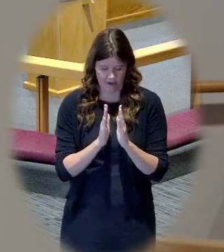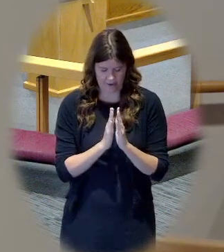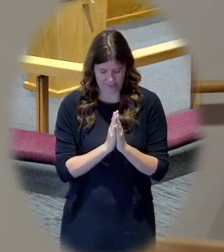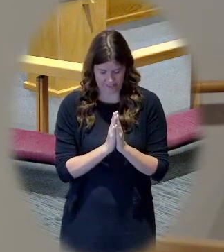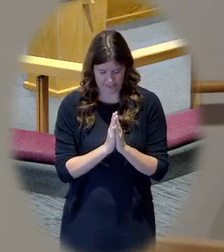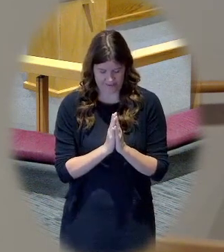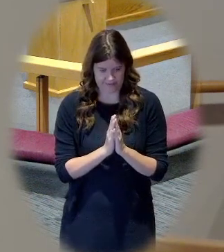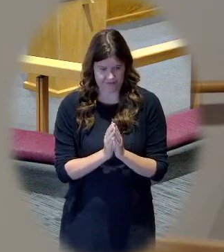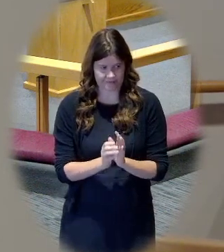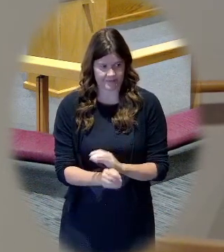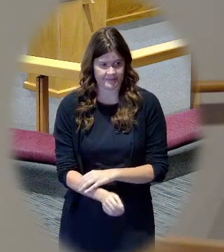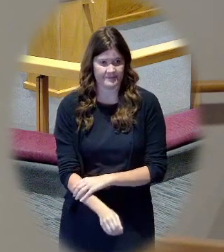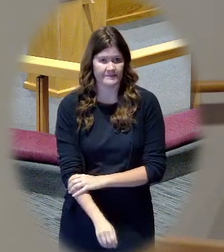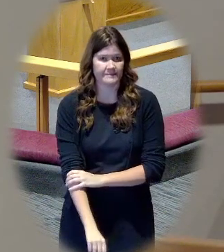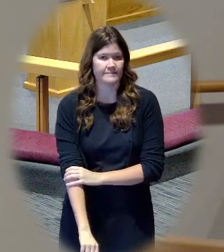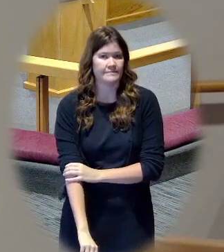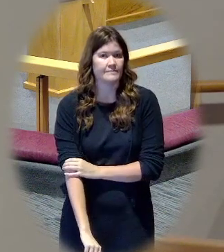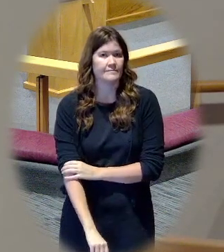Amen.